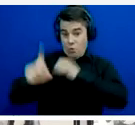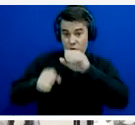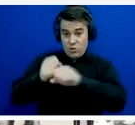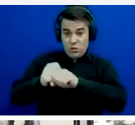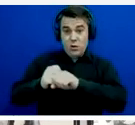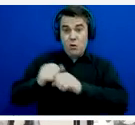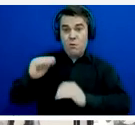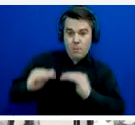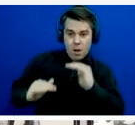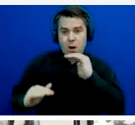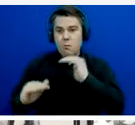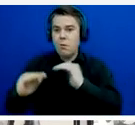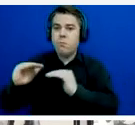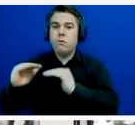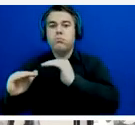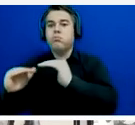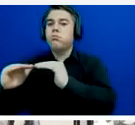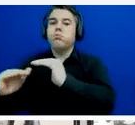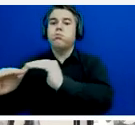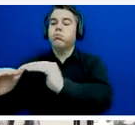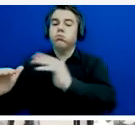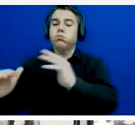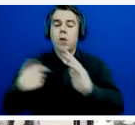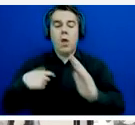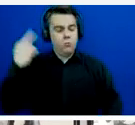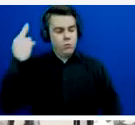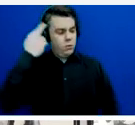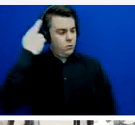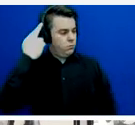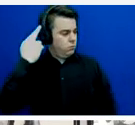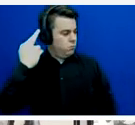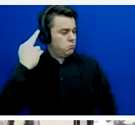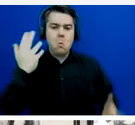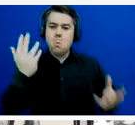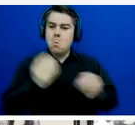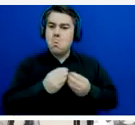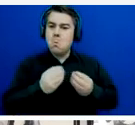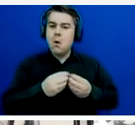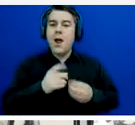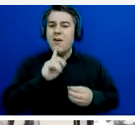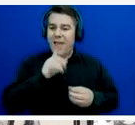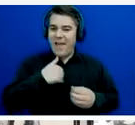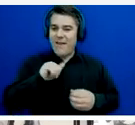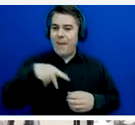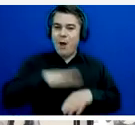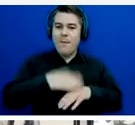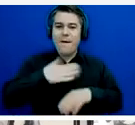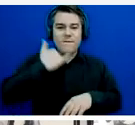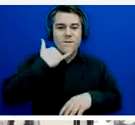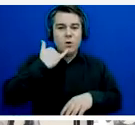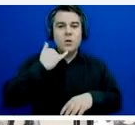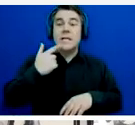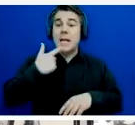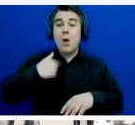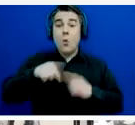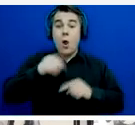balancing out, I realized that I just didn't have it anymore. I actually have an app on my phone that tells me when things are going to start. So